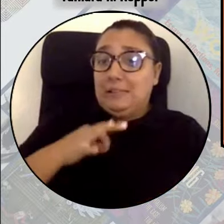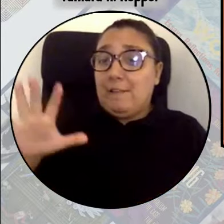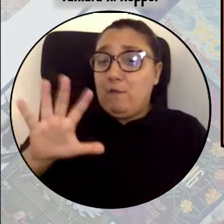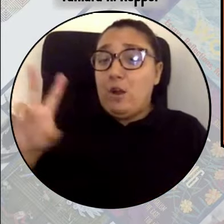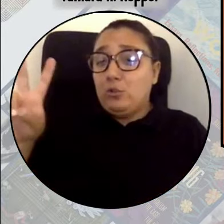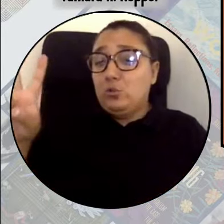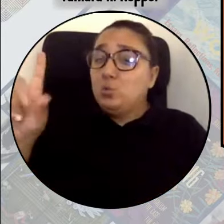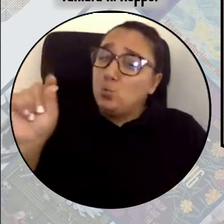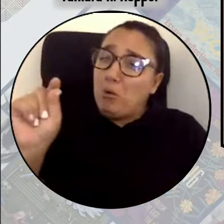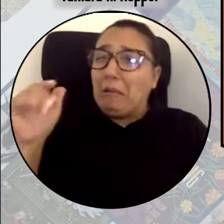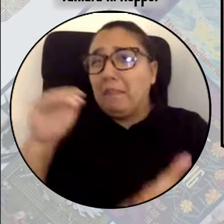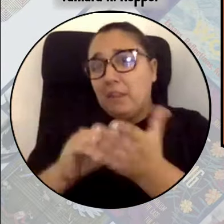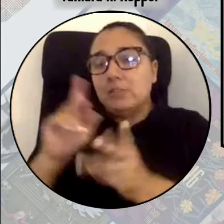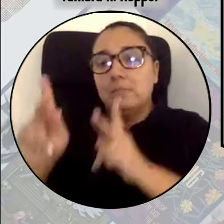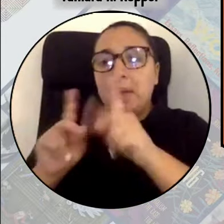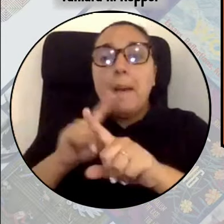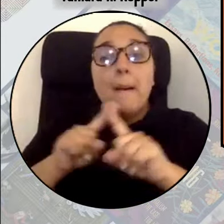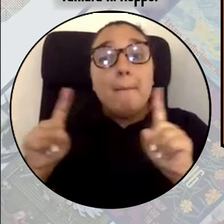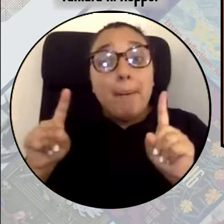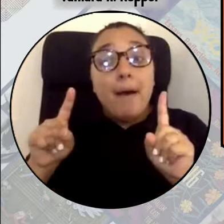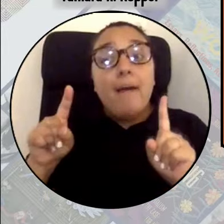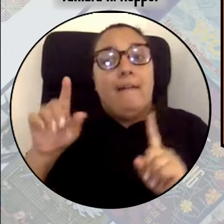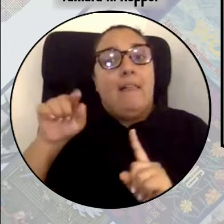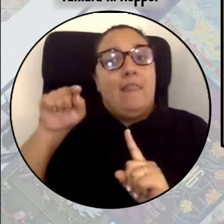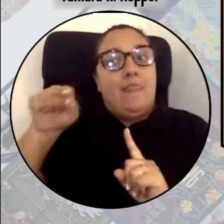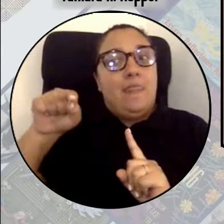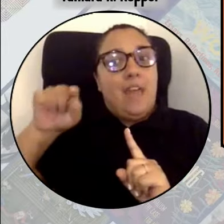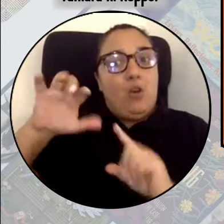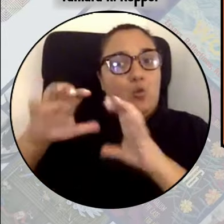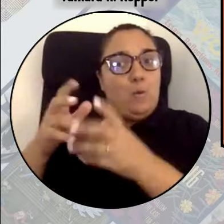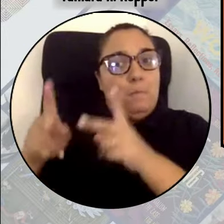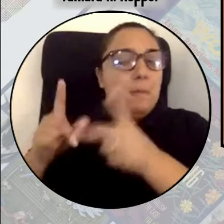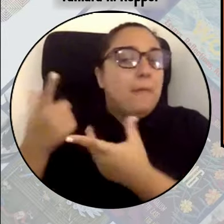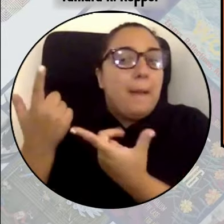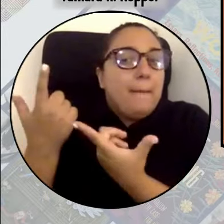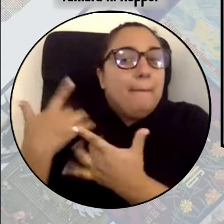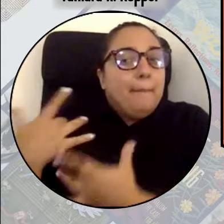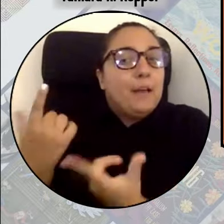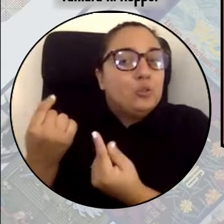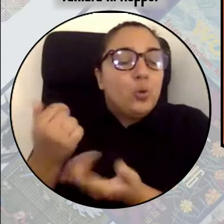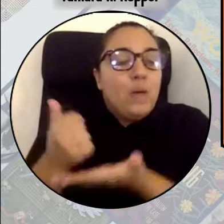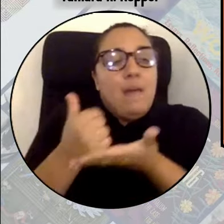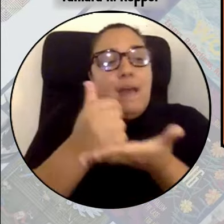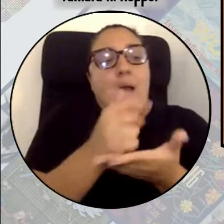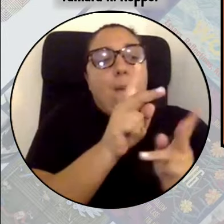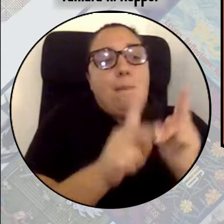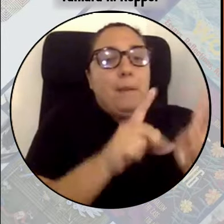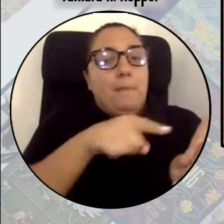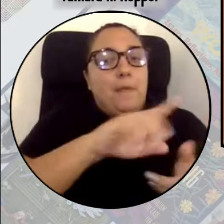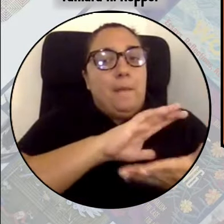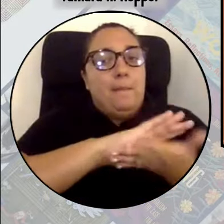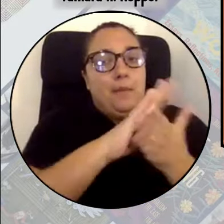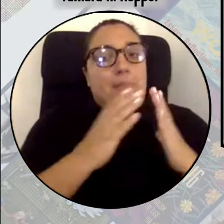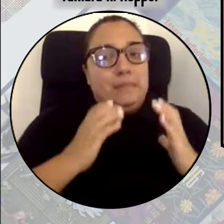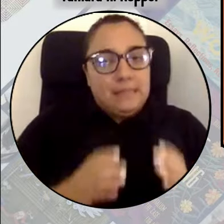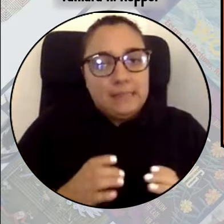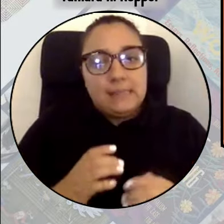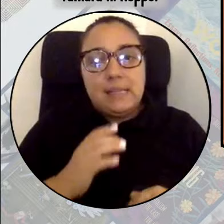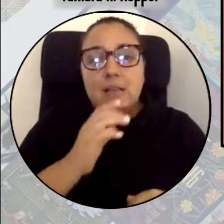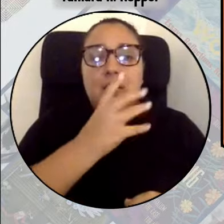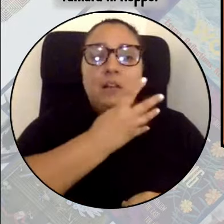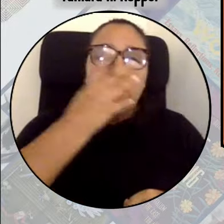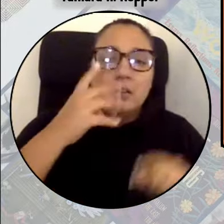people, a lot of times legalize, get citizenship, right? And deal with kind of asylum cases,